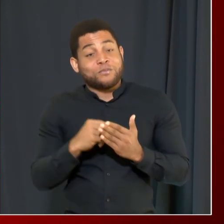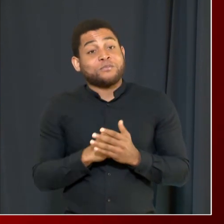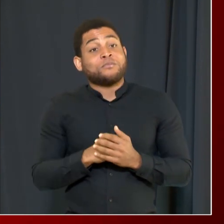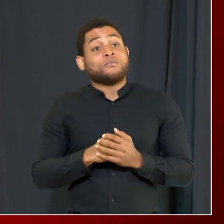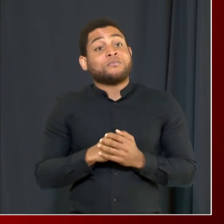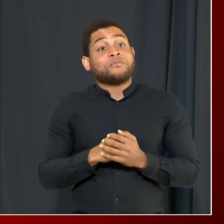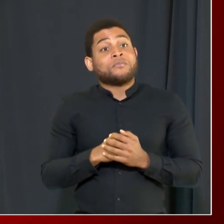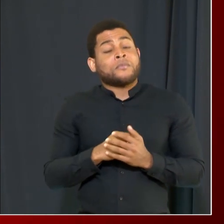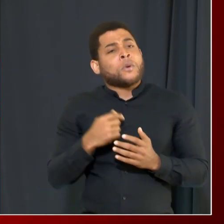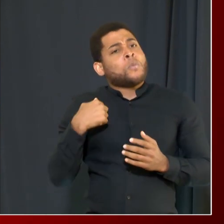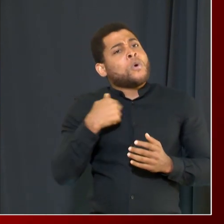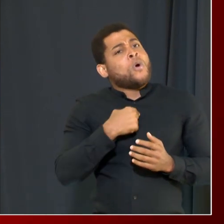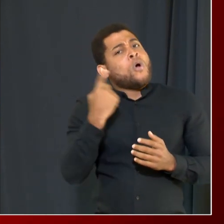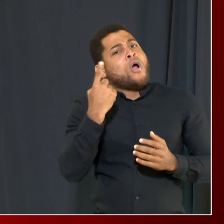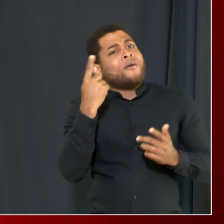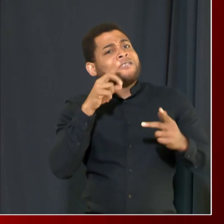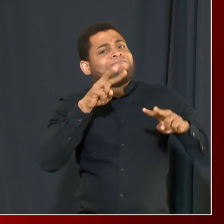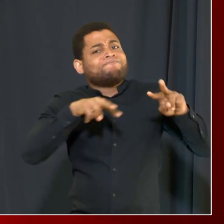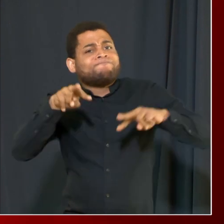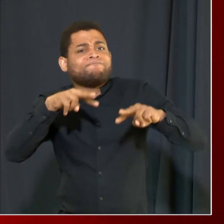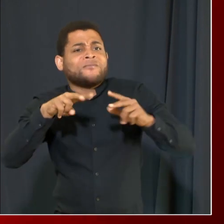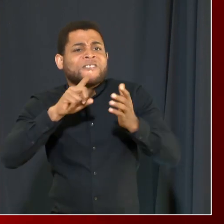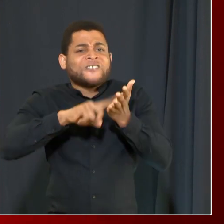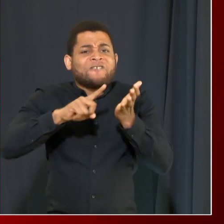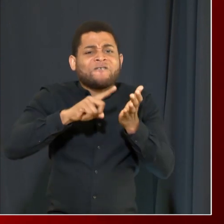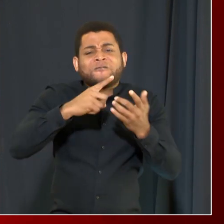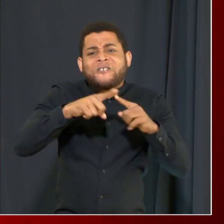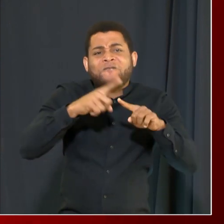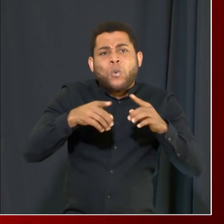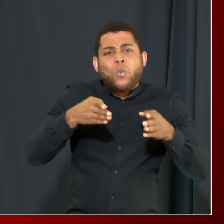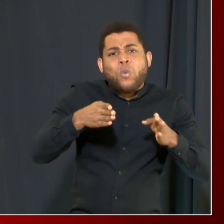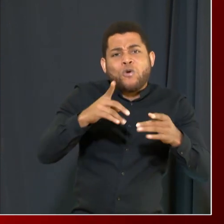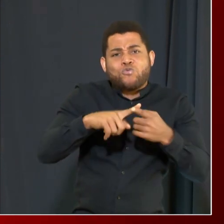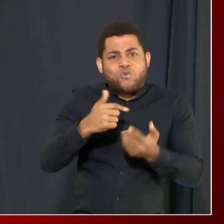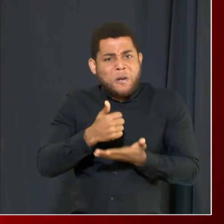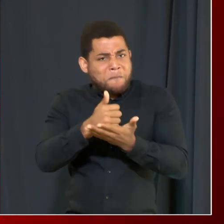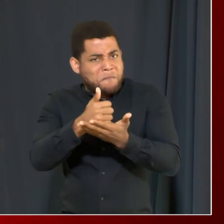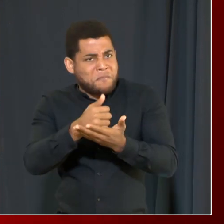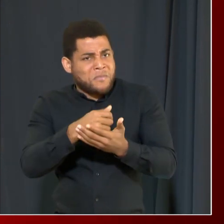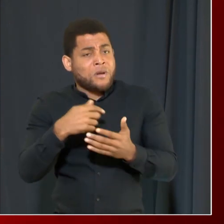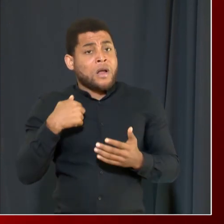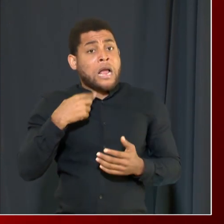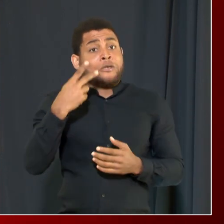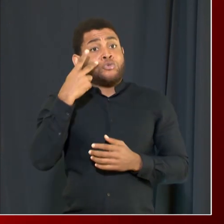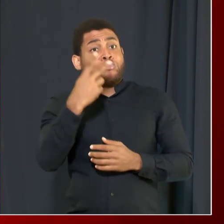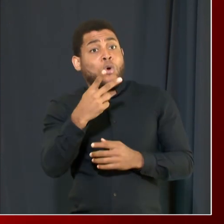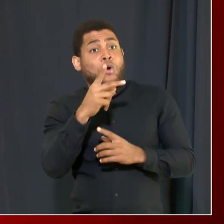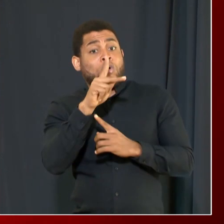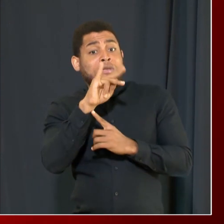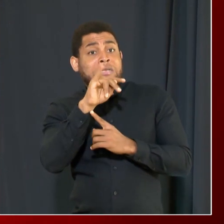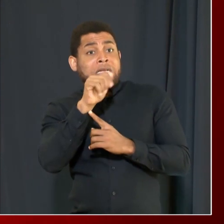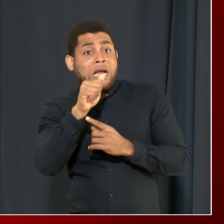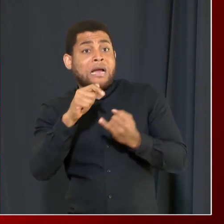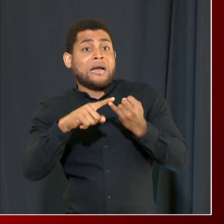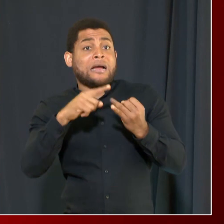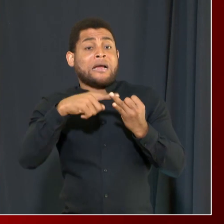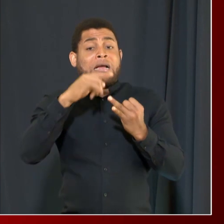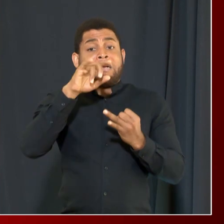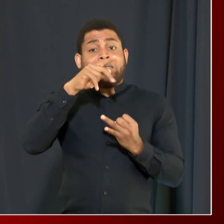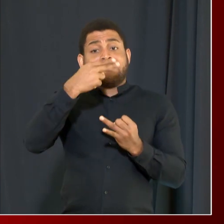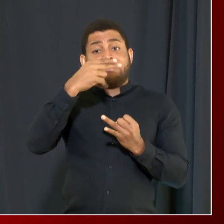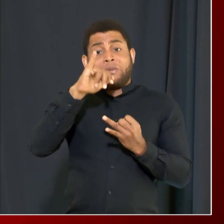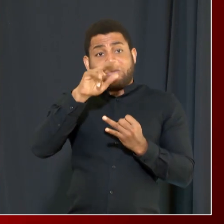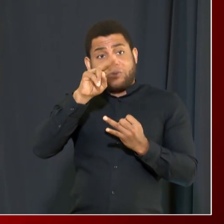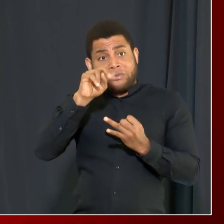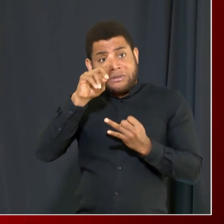ways to help our community. After we saw the thefts of the Kia and Hyundai vehicles rise because of a viral social media video